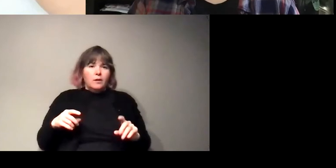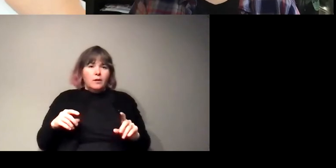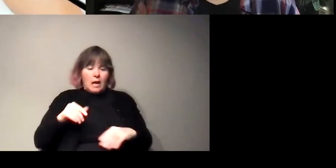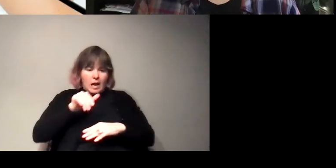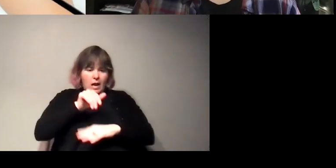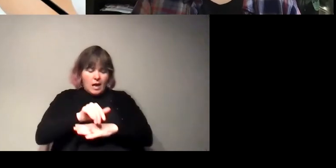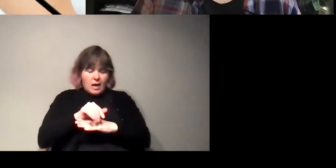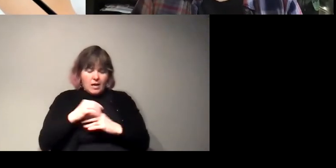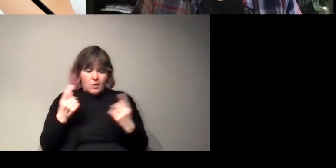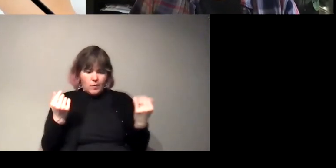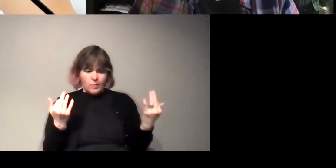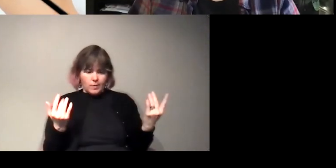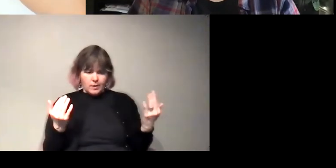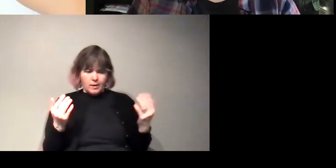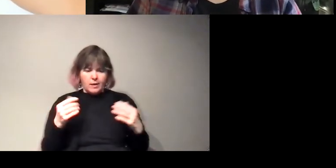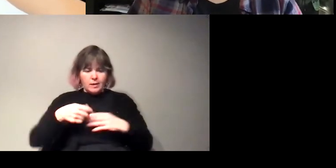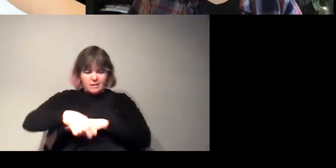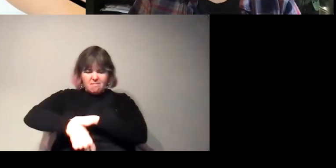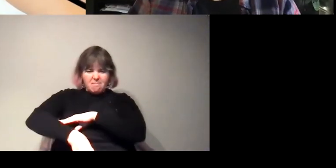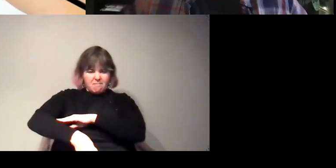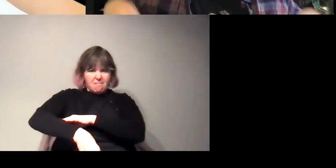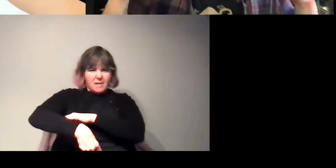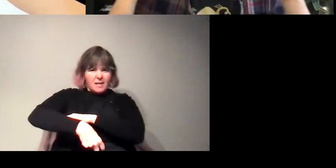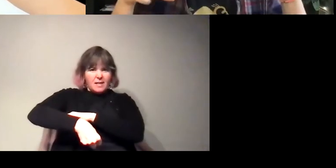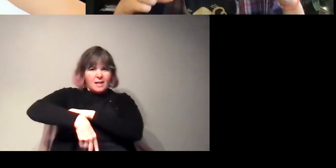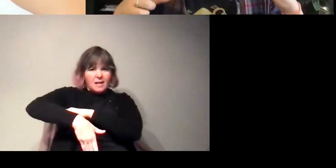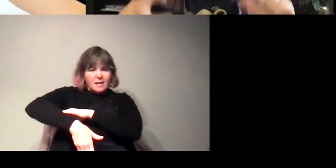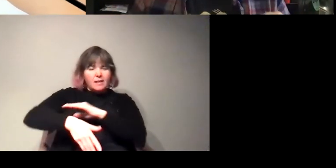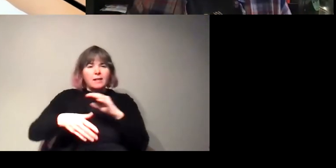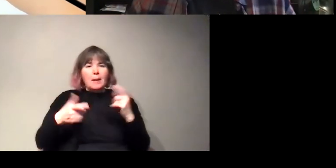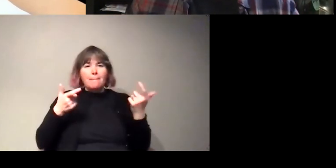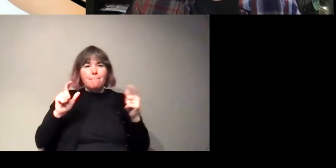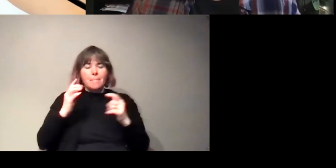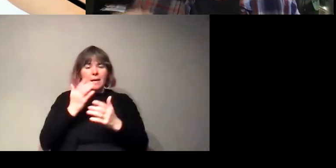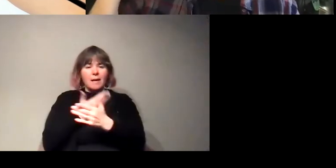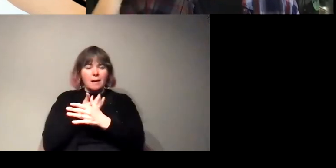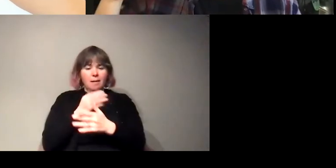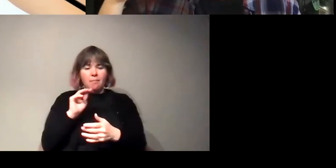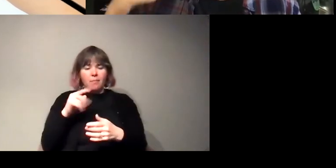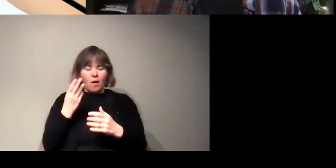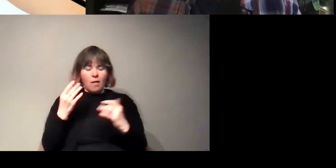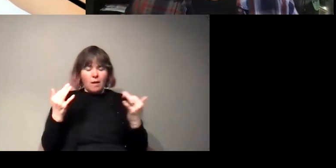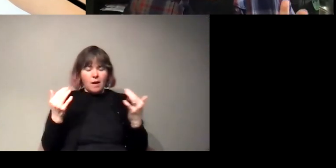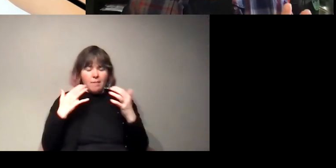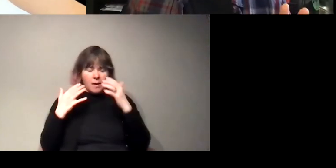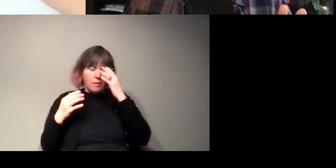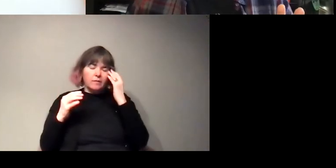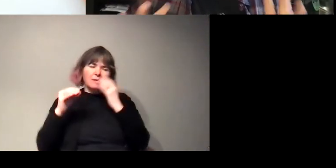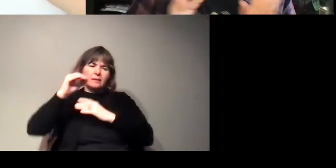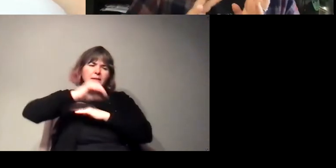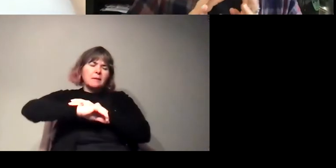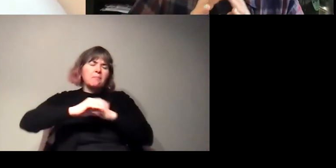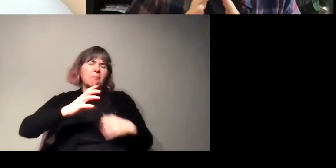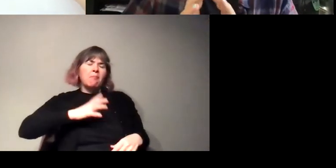I usually wait until about midnight because that's when the really big moths come out. When the sun sets, generally I